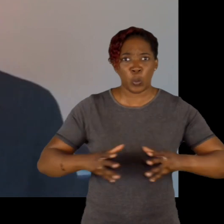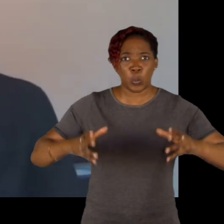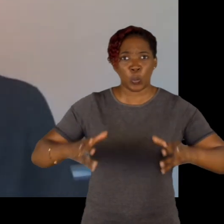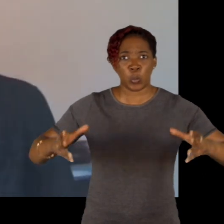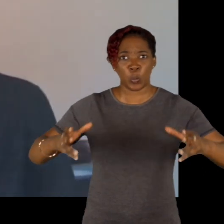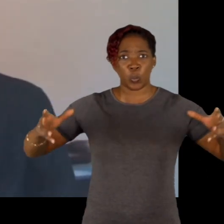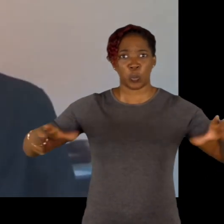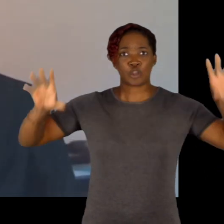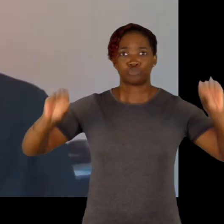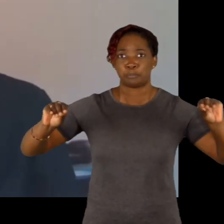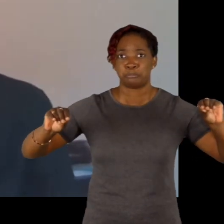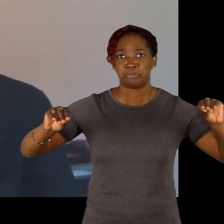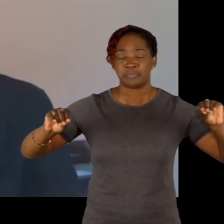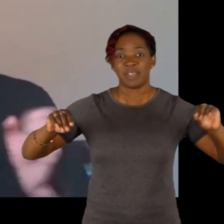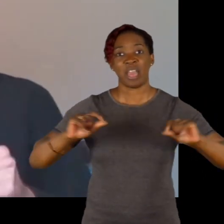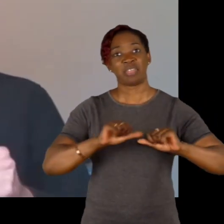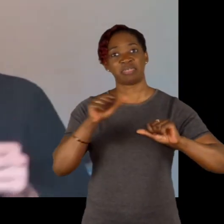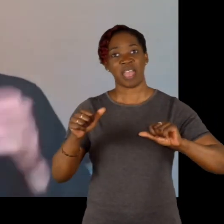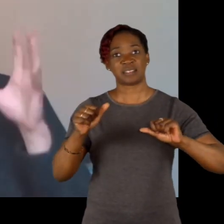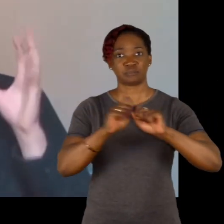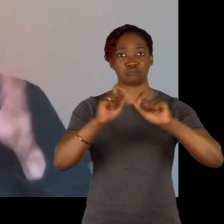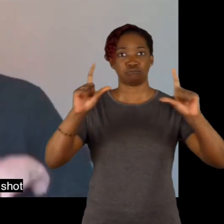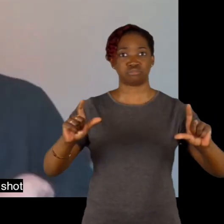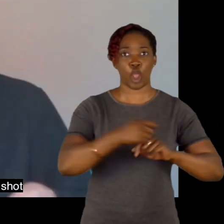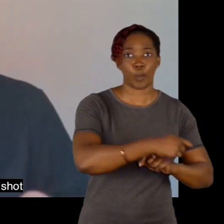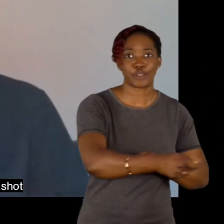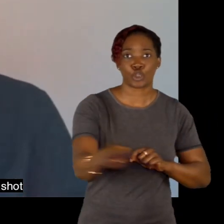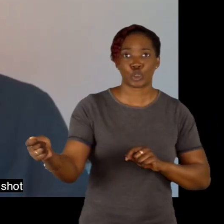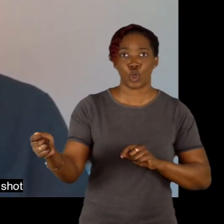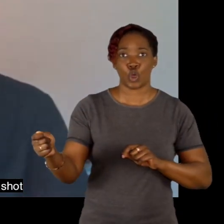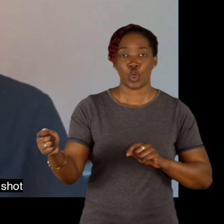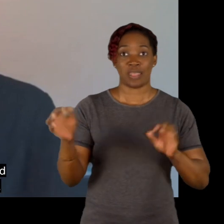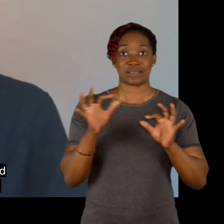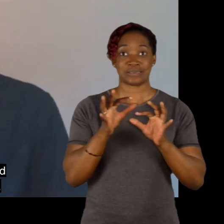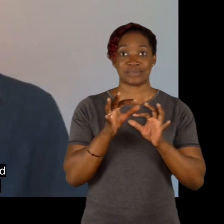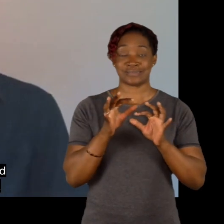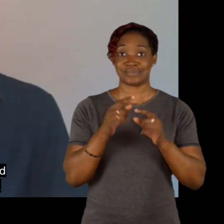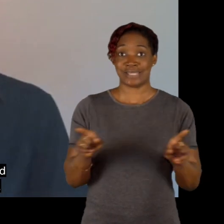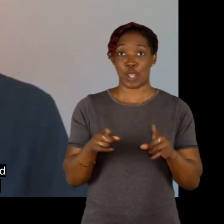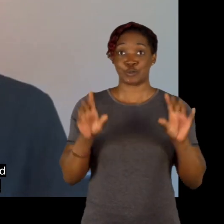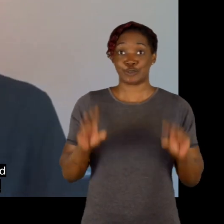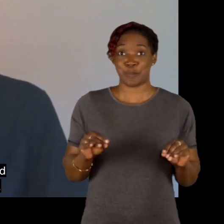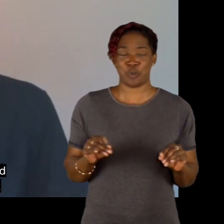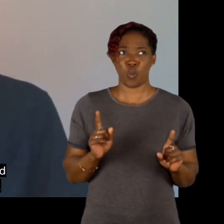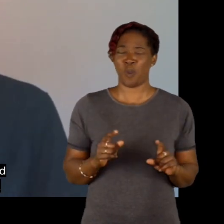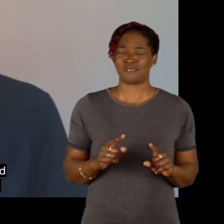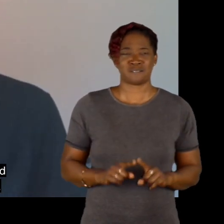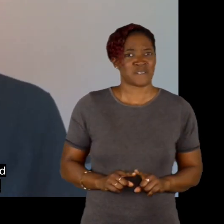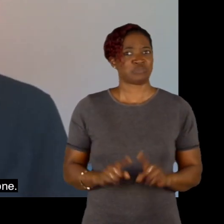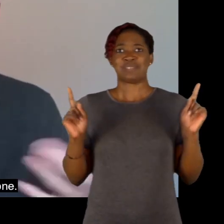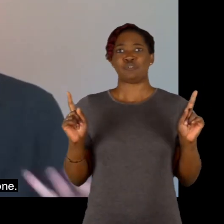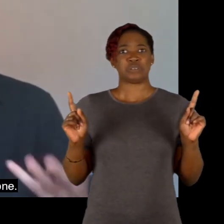Yeah, so like it builds right up, and then cuts out, and then we have that opening shot where he opens the door, and that was the silent